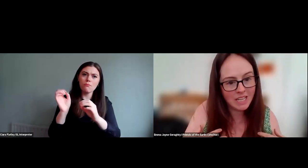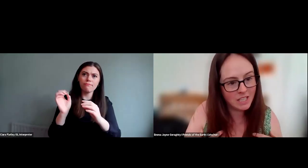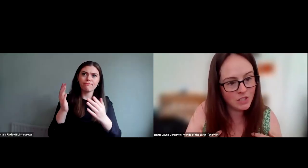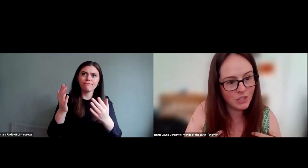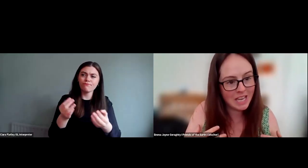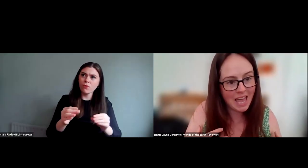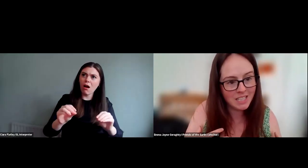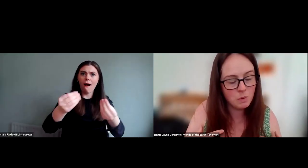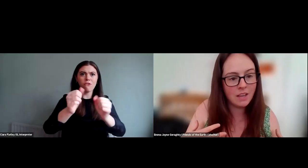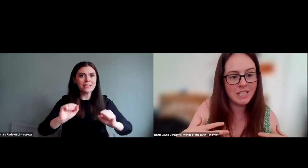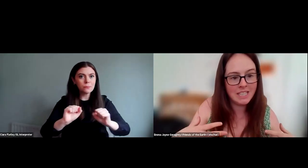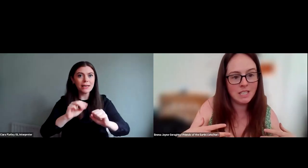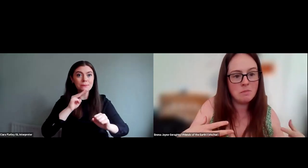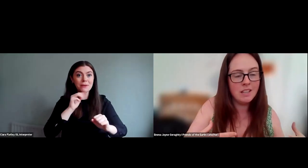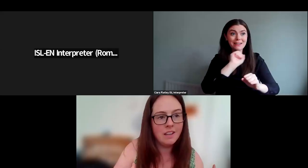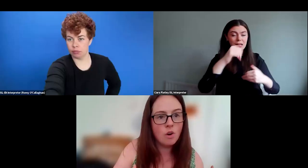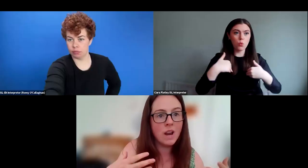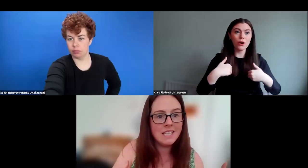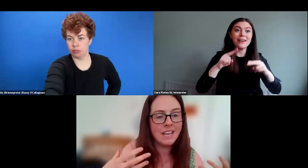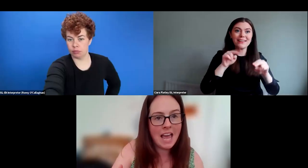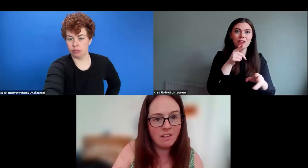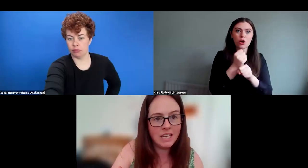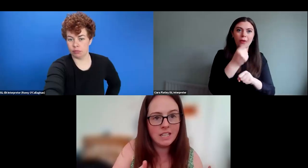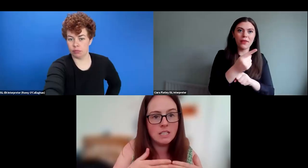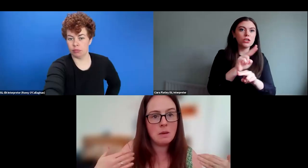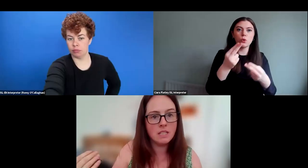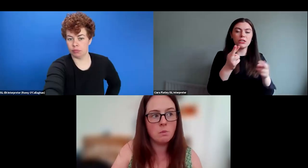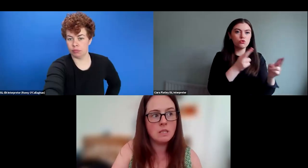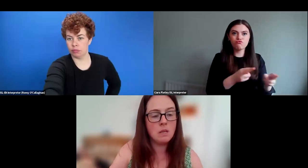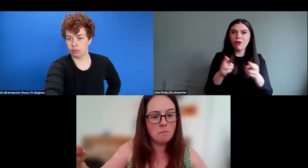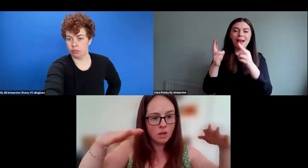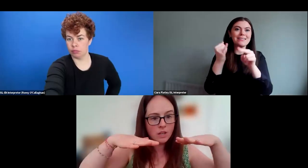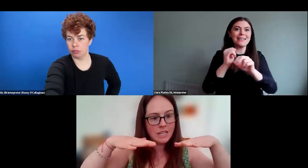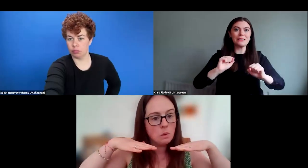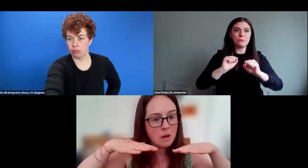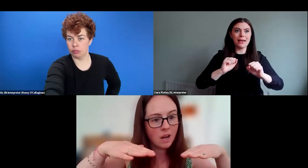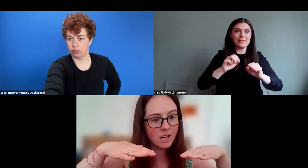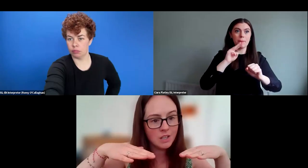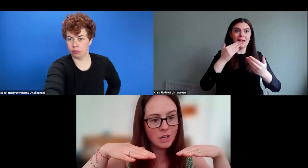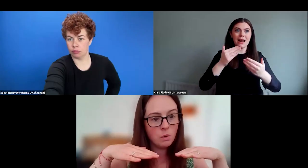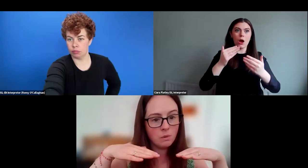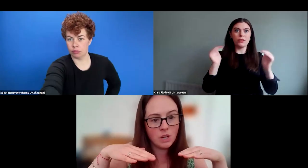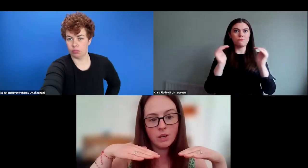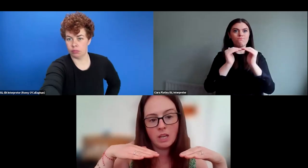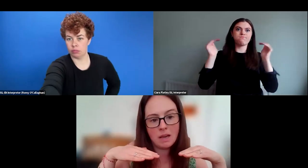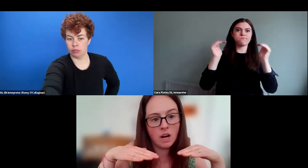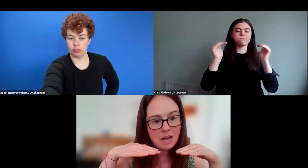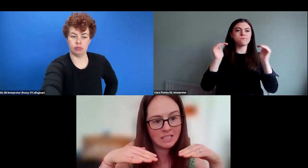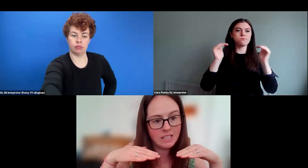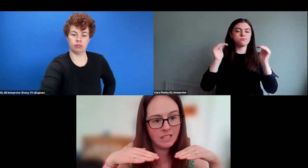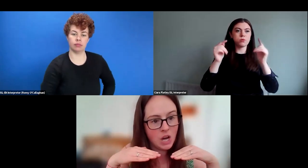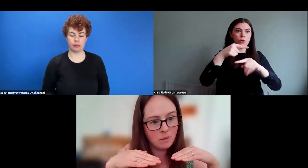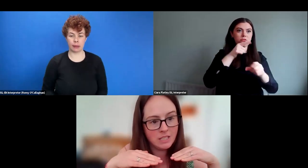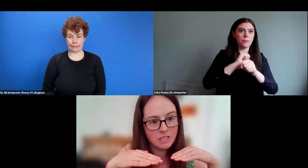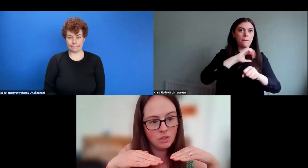allow those feelings and concerns land without it needing to be raised and elevated in a space where it's being put on an equal par, where we're talking about